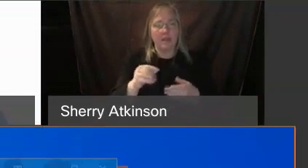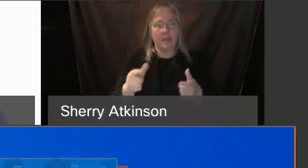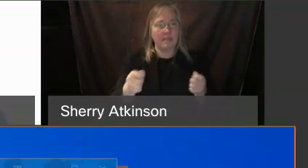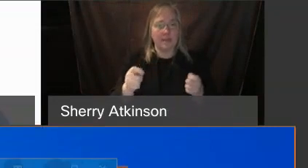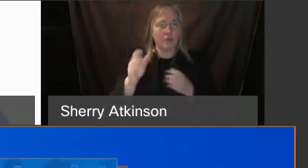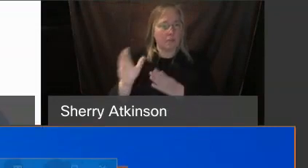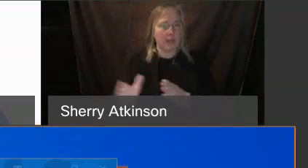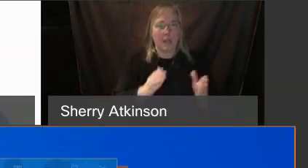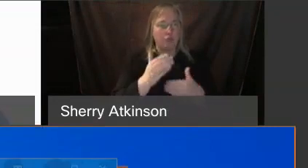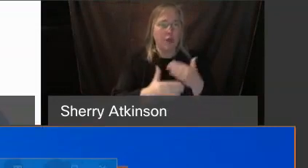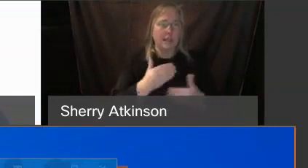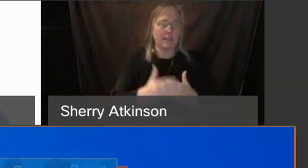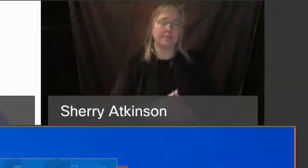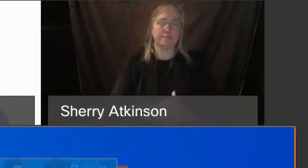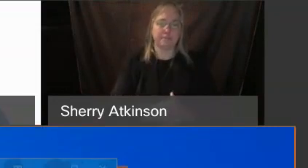process.